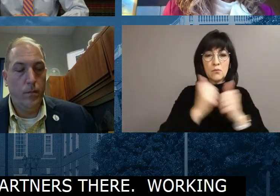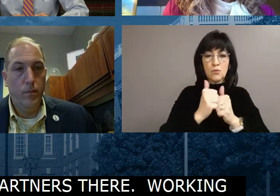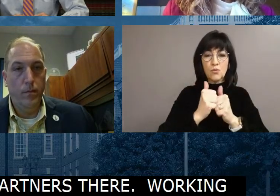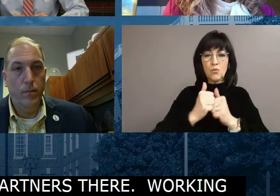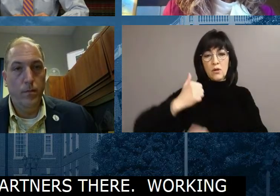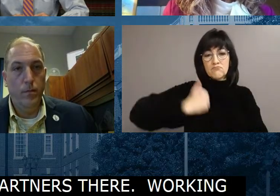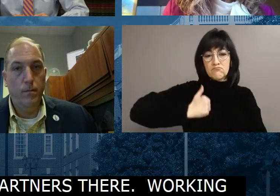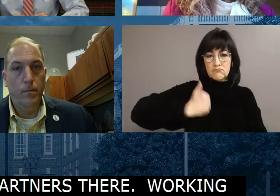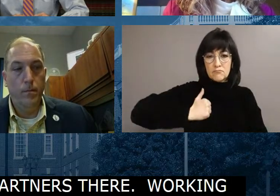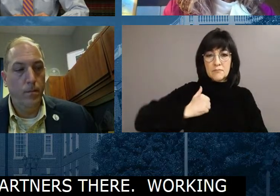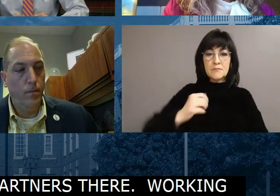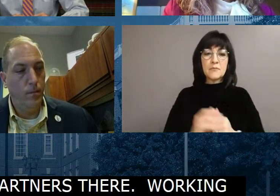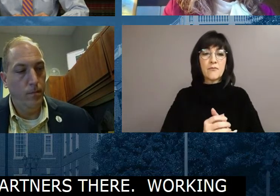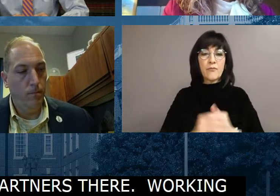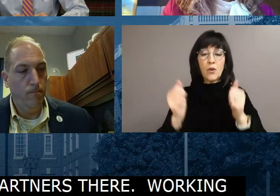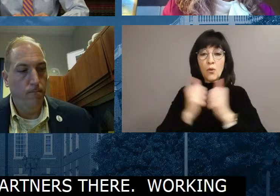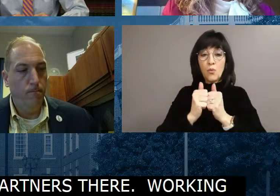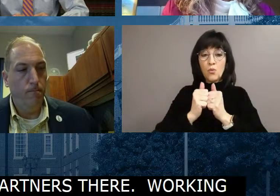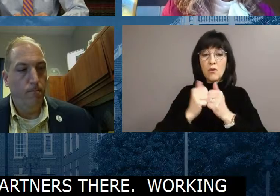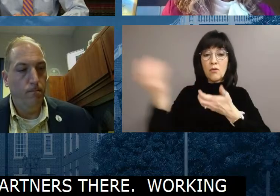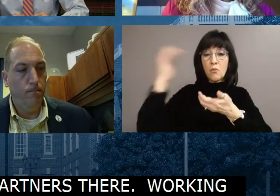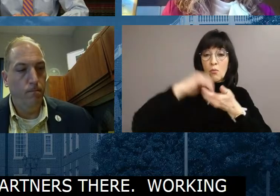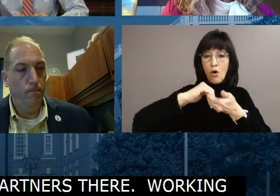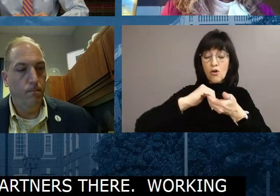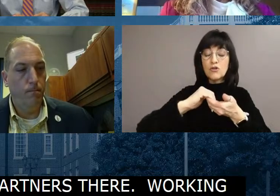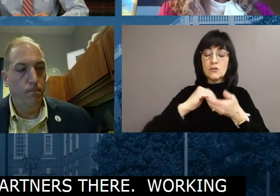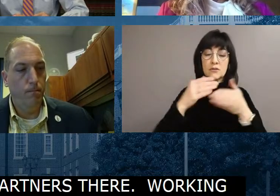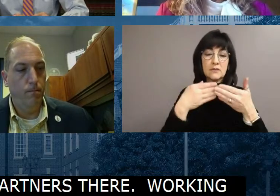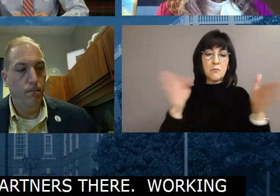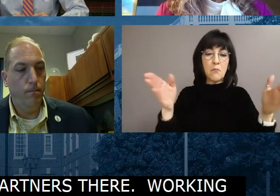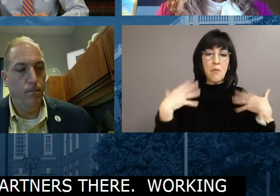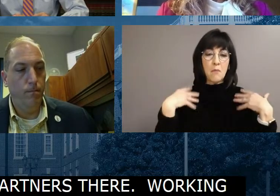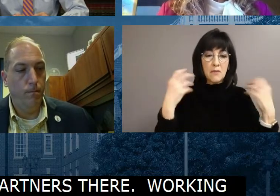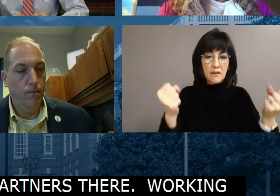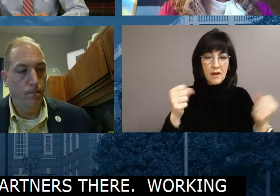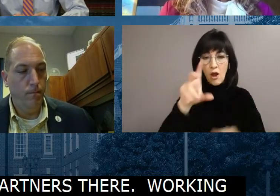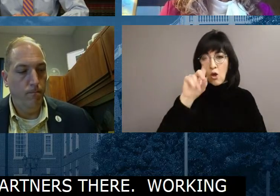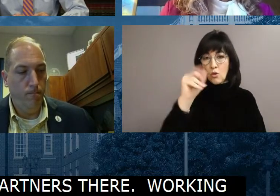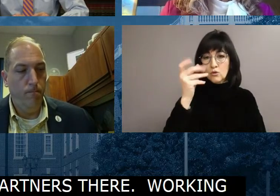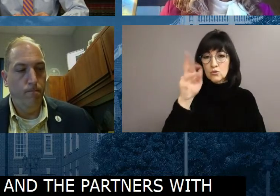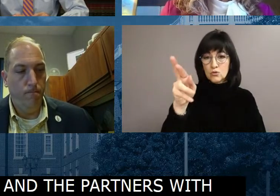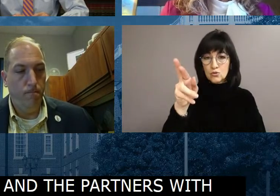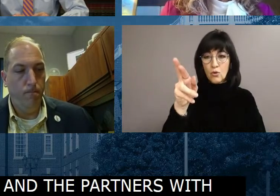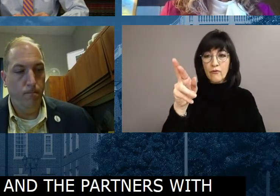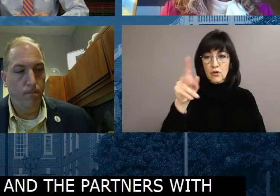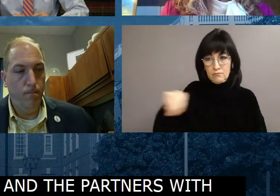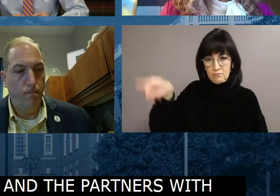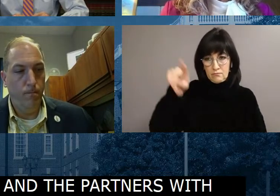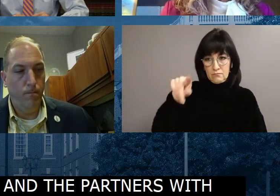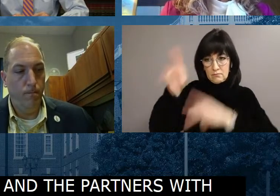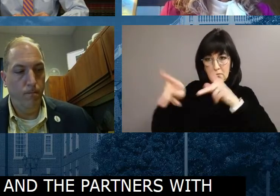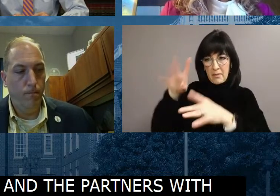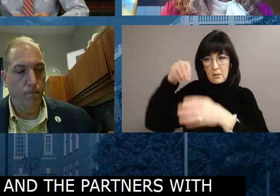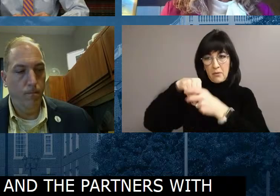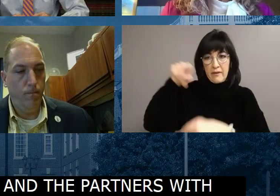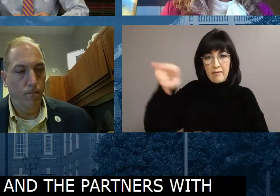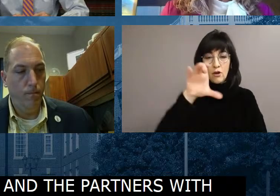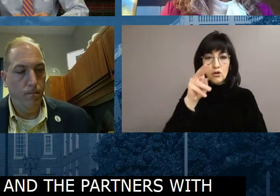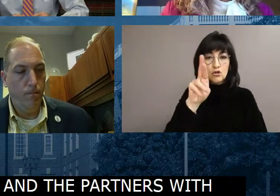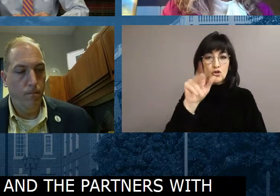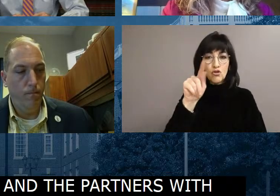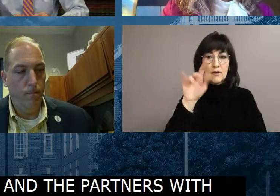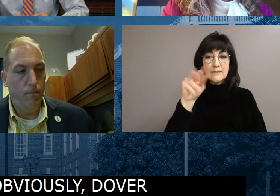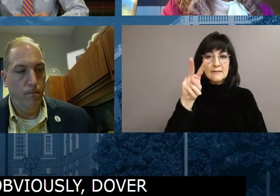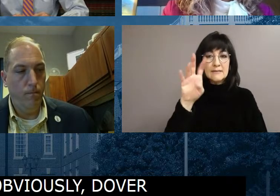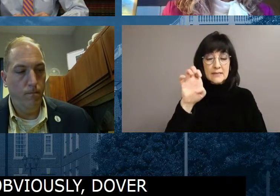our partners with the Division of Public Health, obviously Dover Speedway, our partners, Curative and Vault, and others